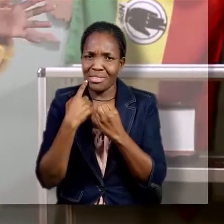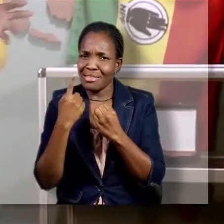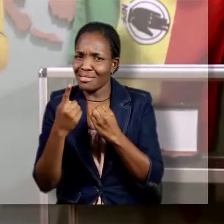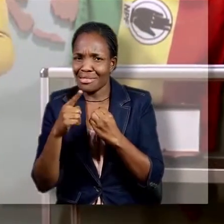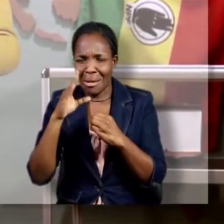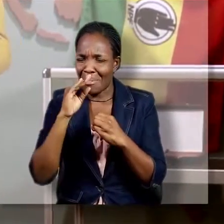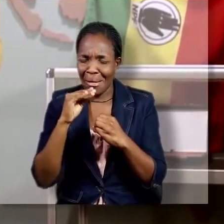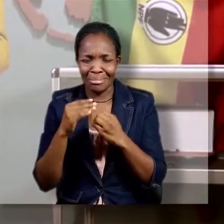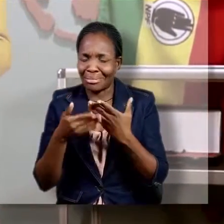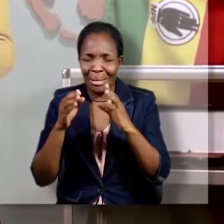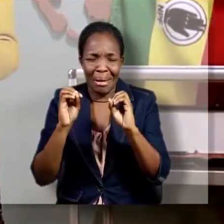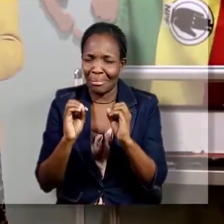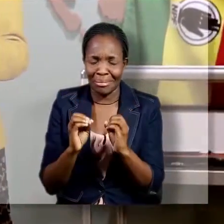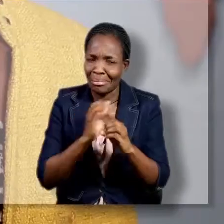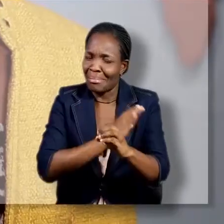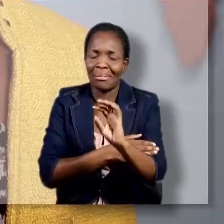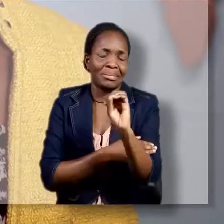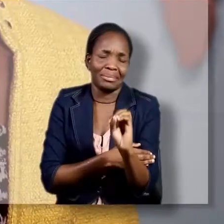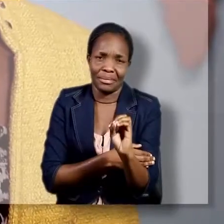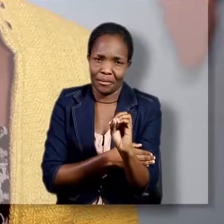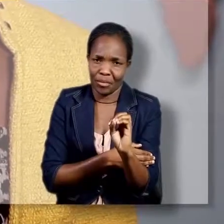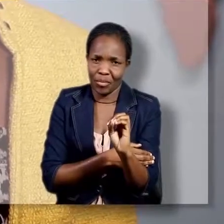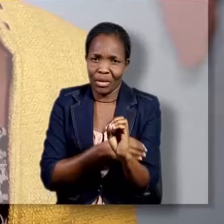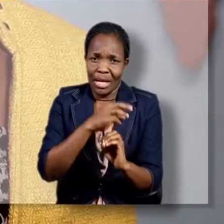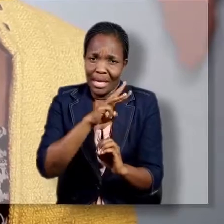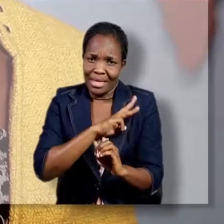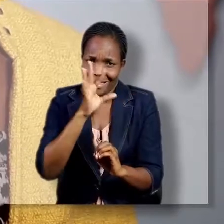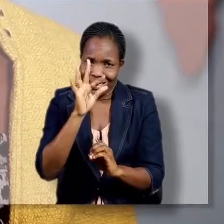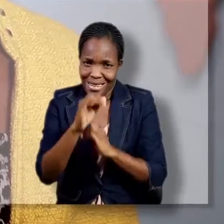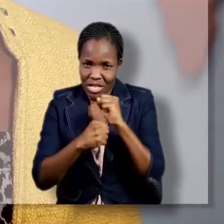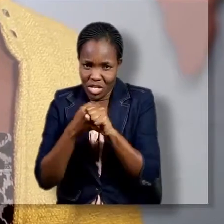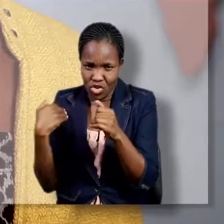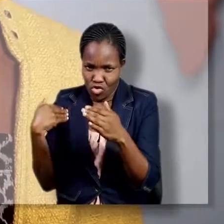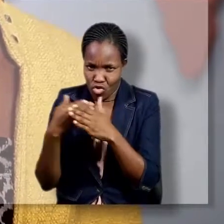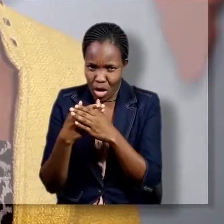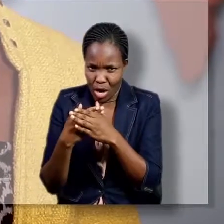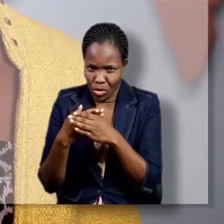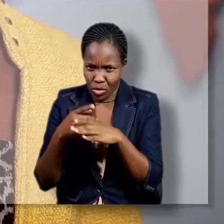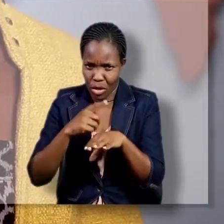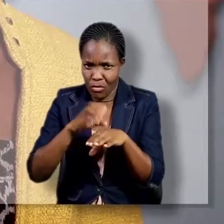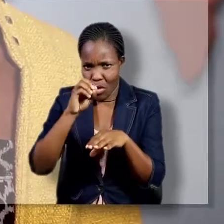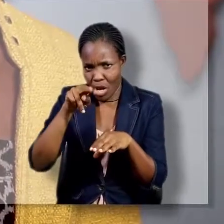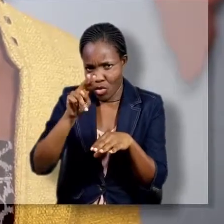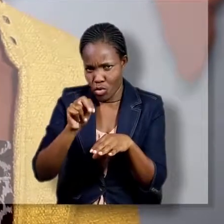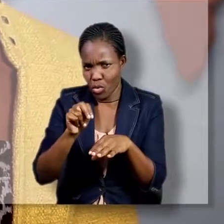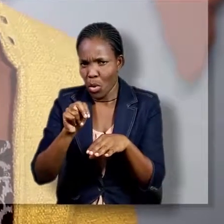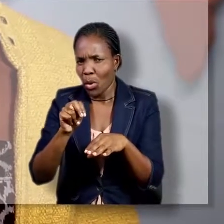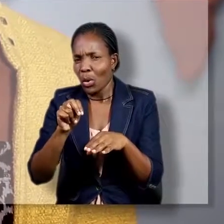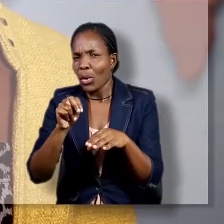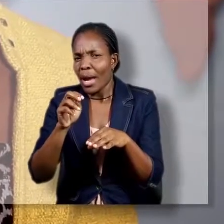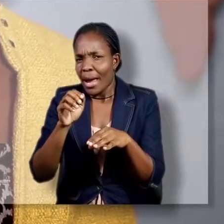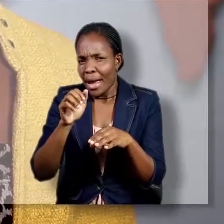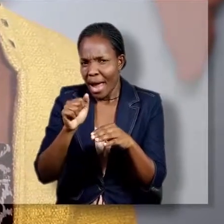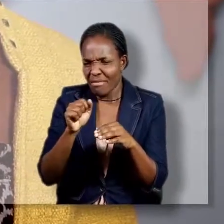bureaucratic talking shop with little power. In its 39 years of existence, critics argued that the OAU did little